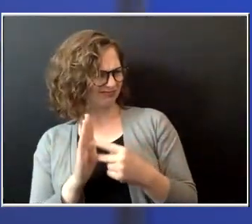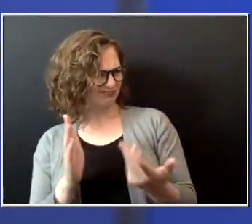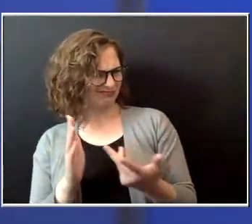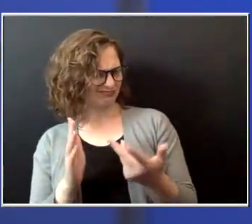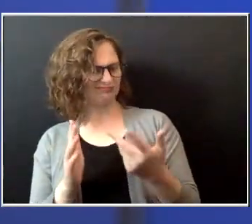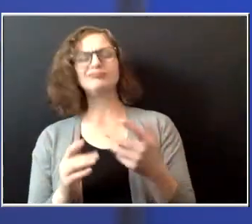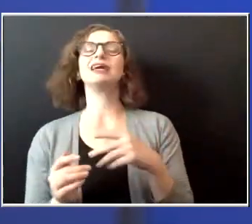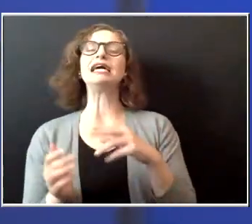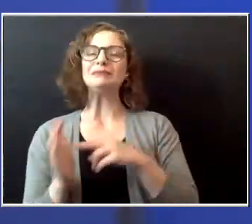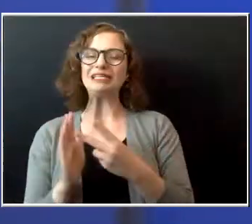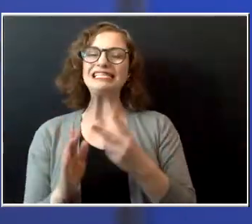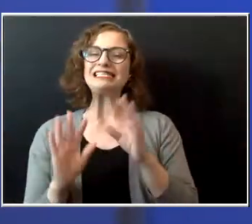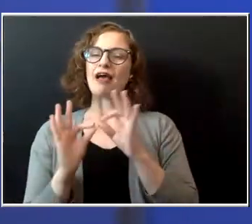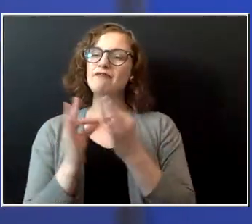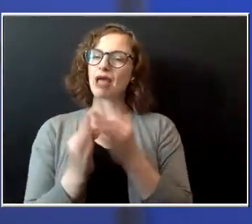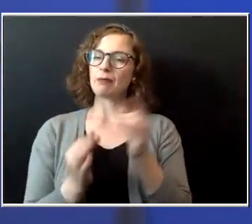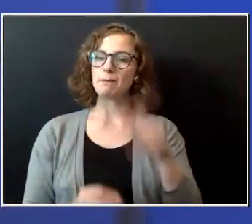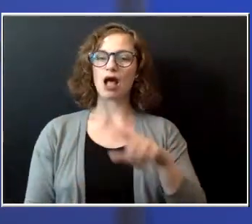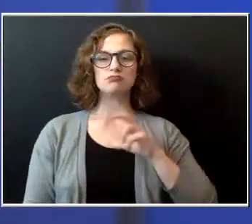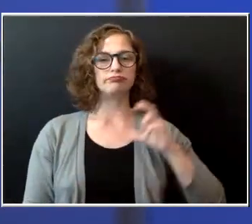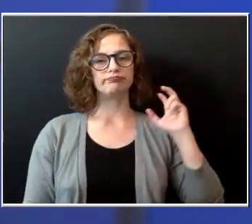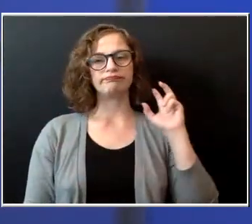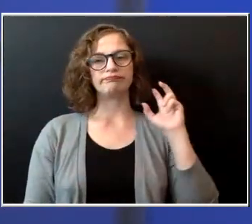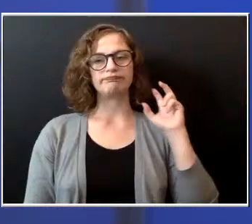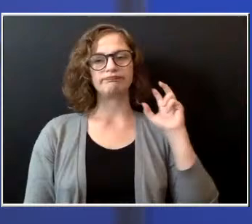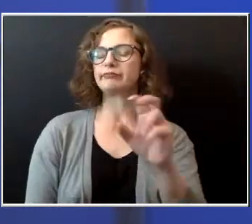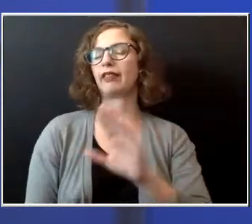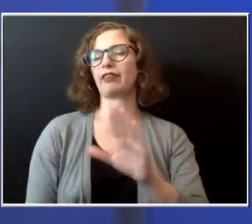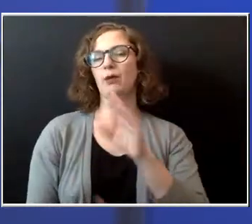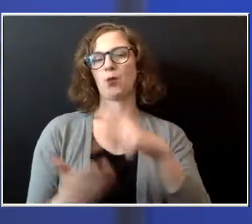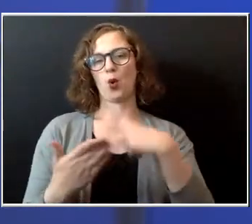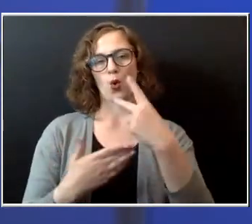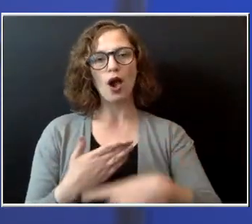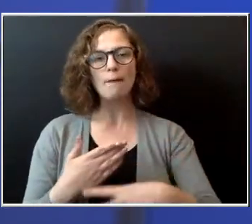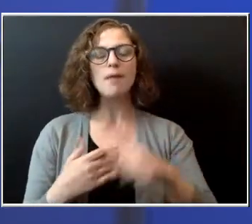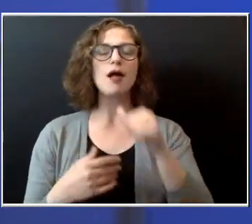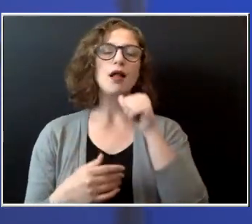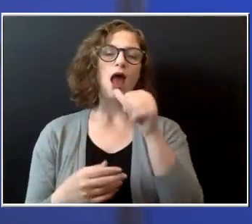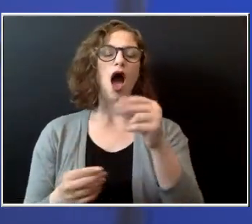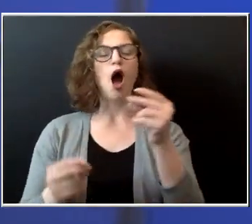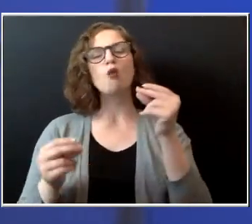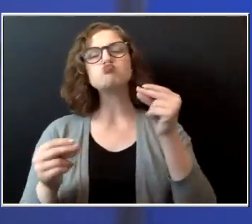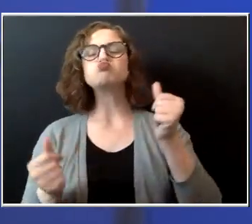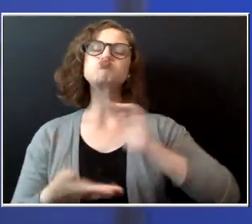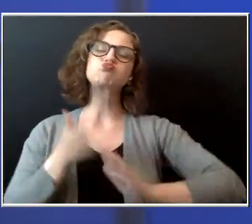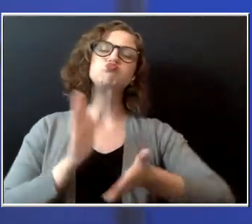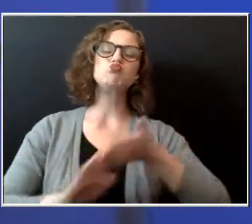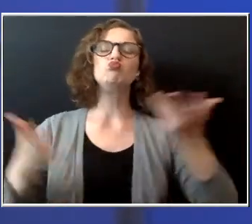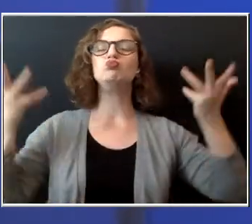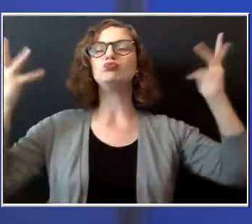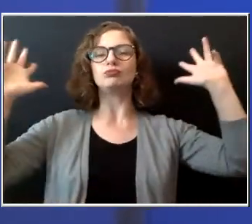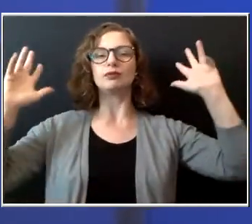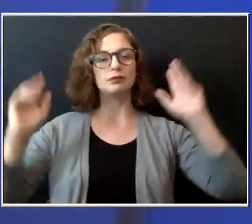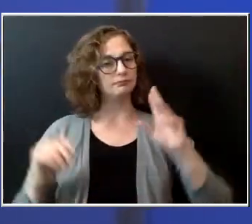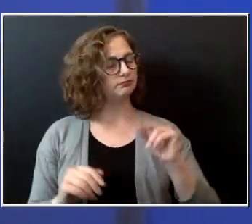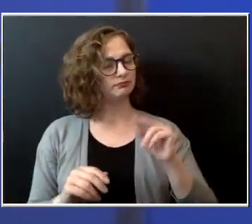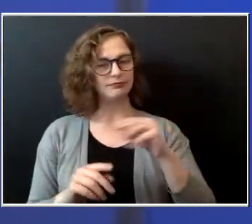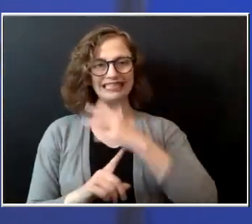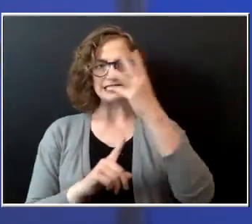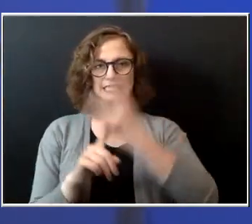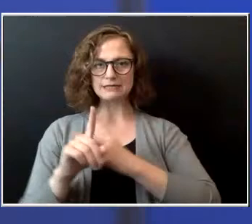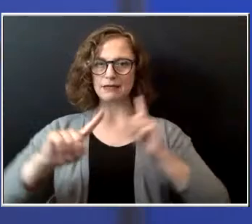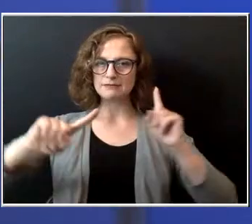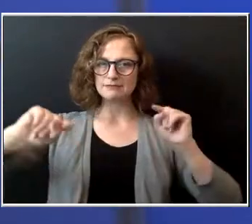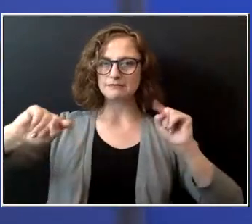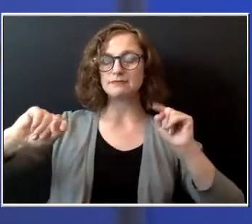these programs. There's no quick fix. So over a 6-month period, they come to group-based programs or